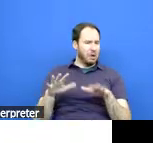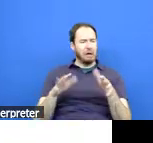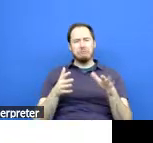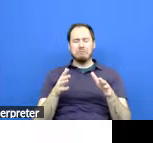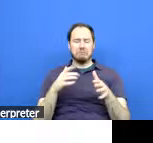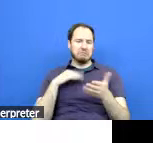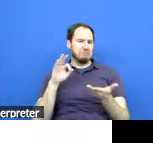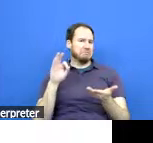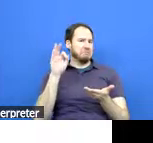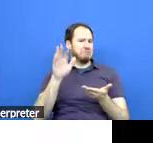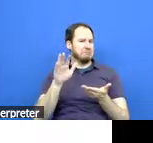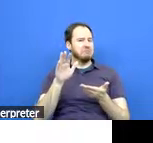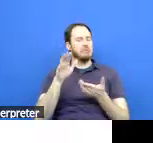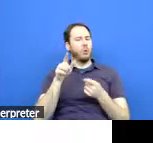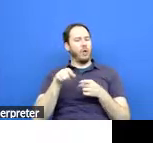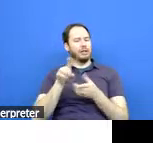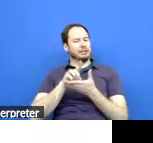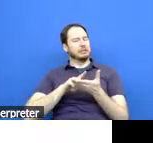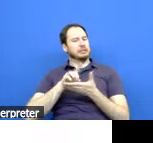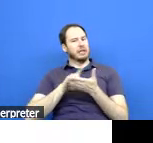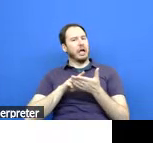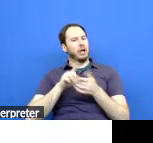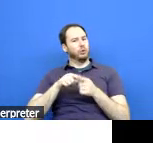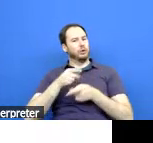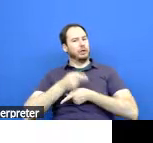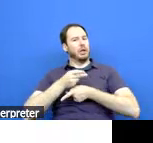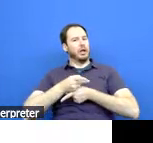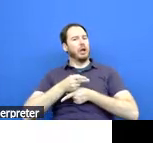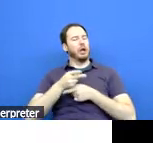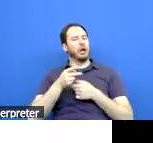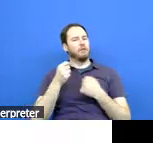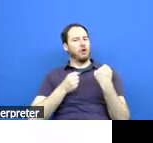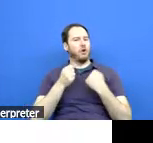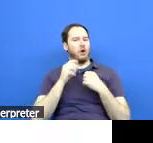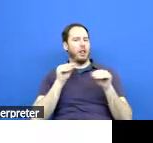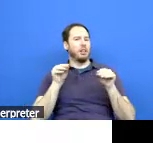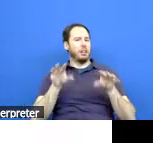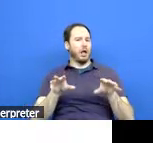that design part comes together, if that could be mitigated,